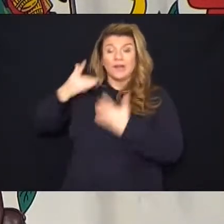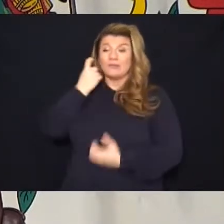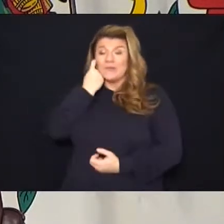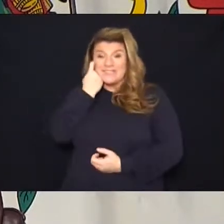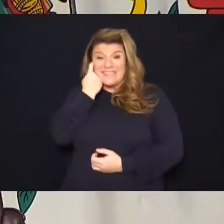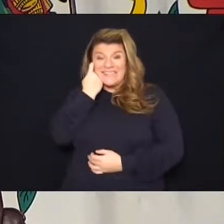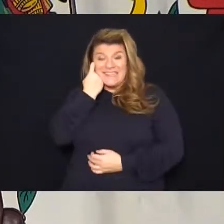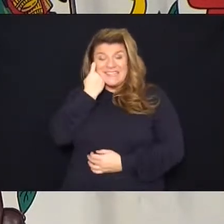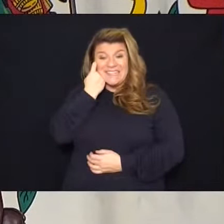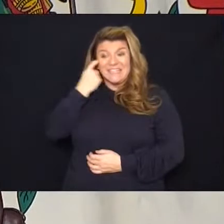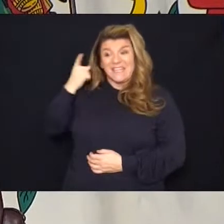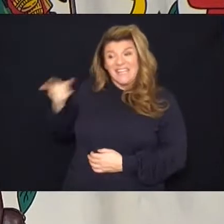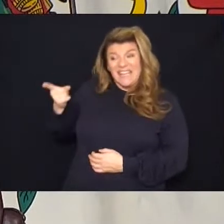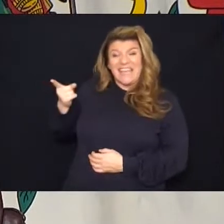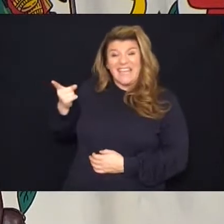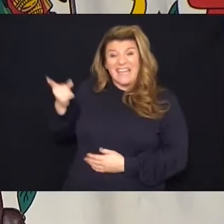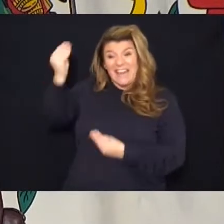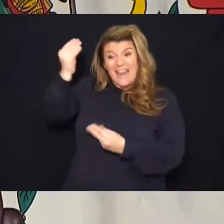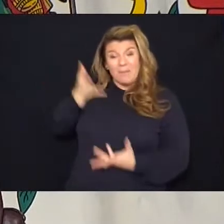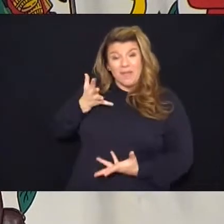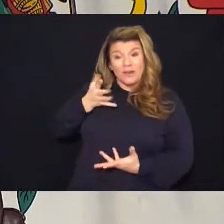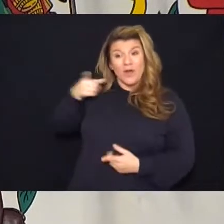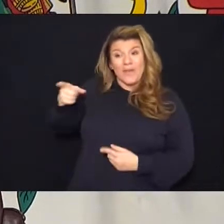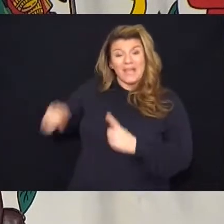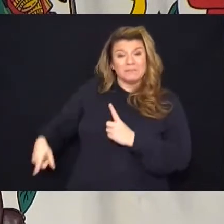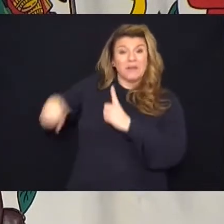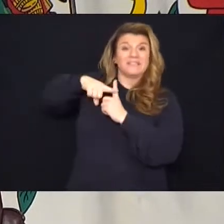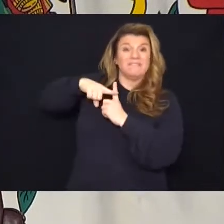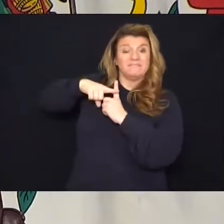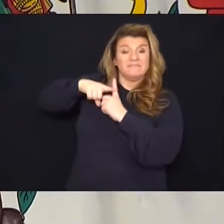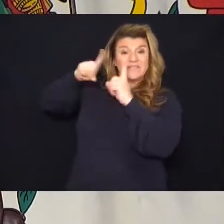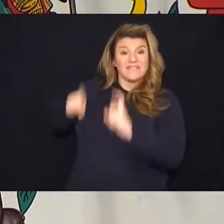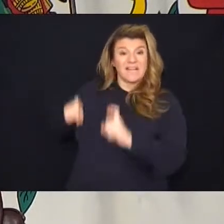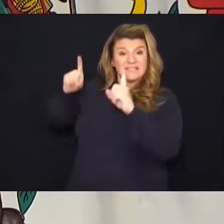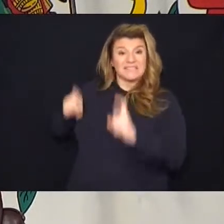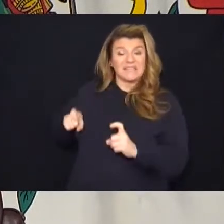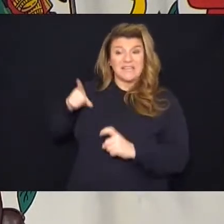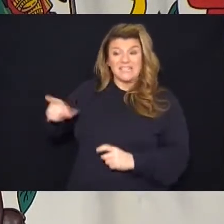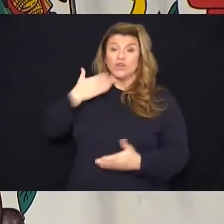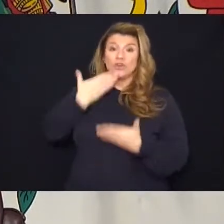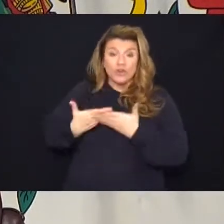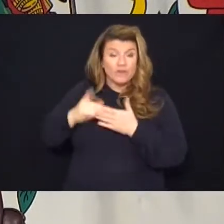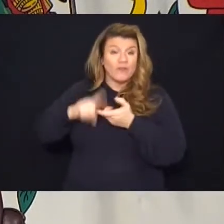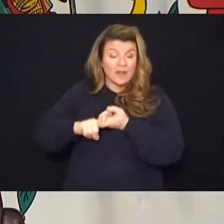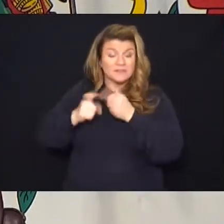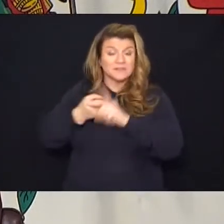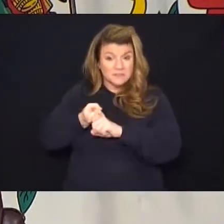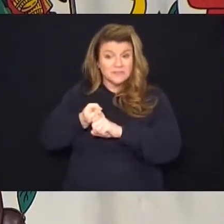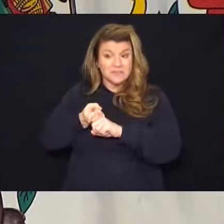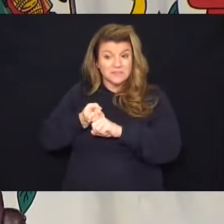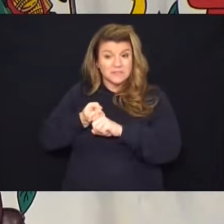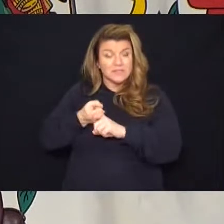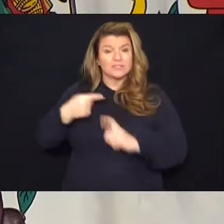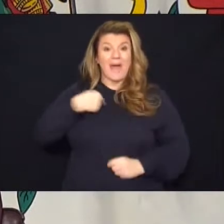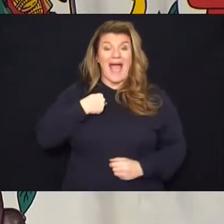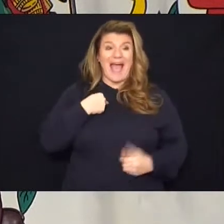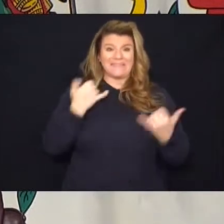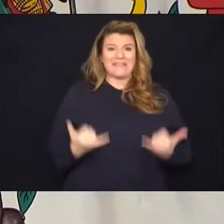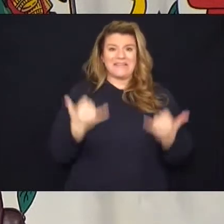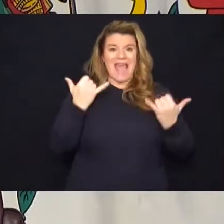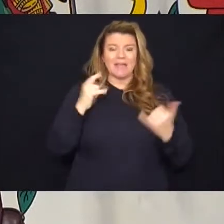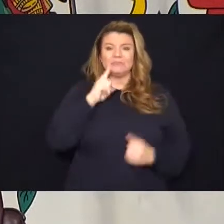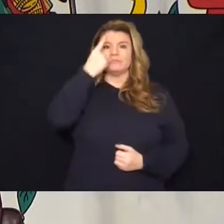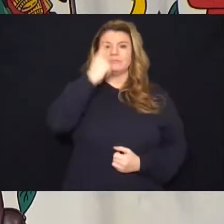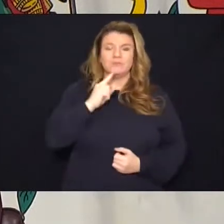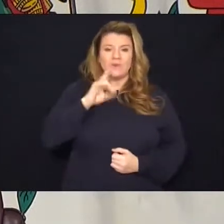and everything. He just tested positive and everything. He's a very, very dear friend and everything. We